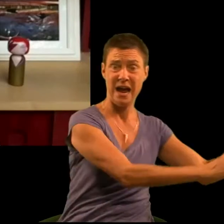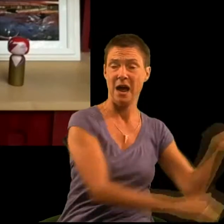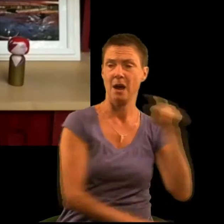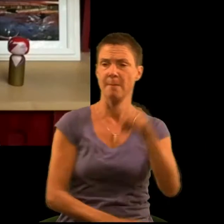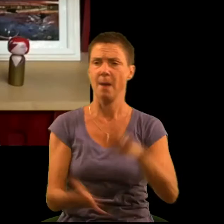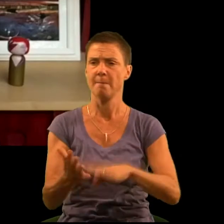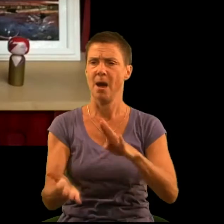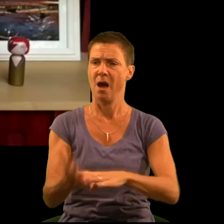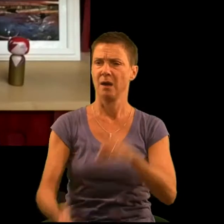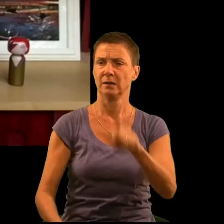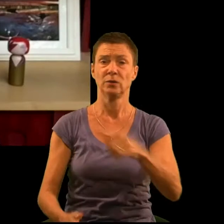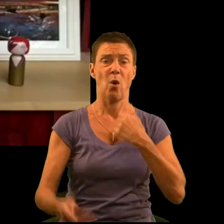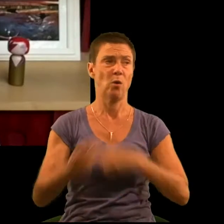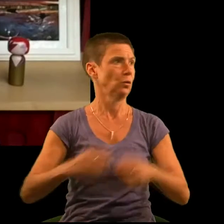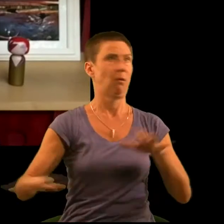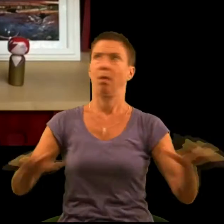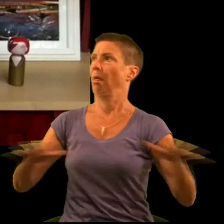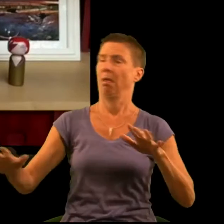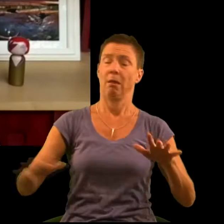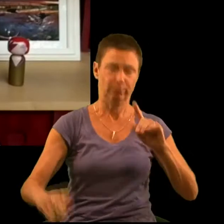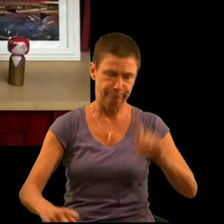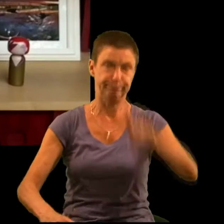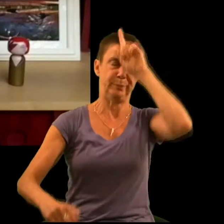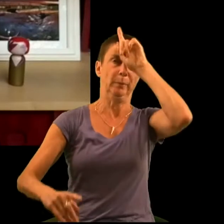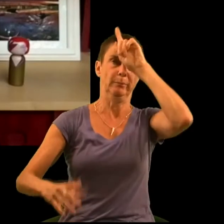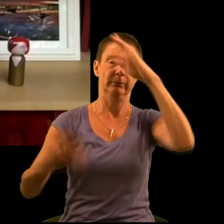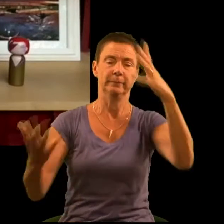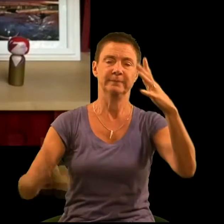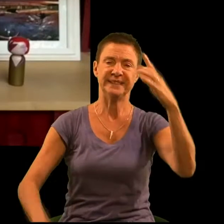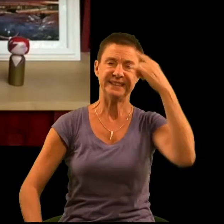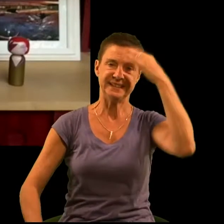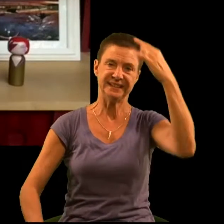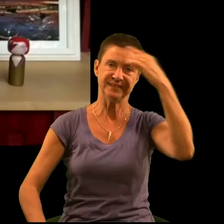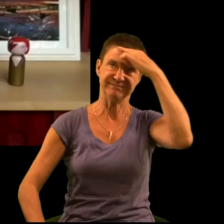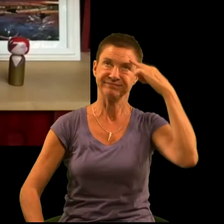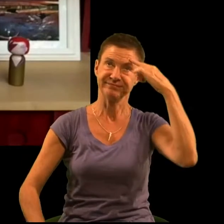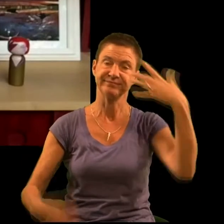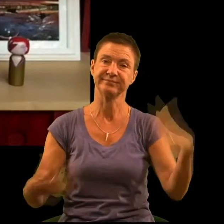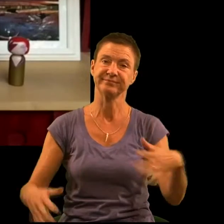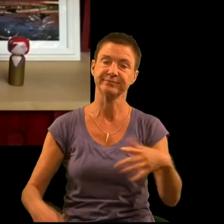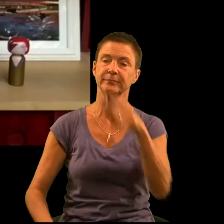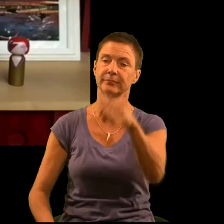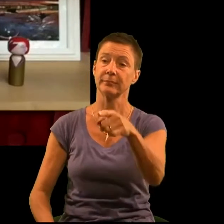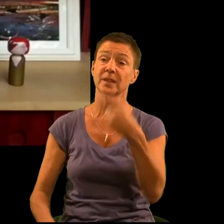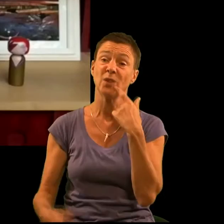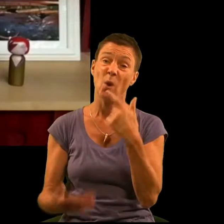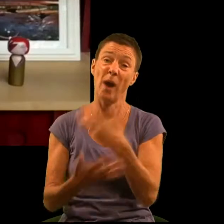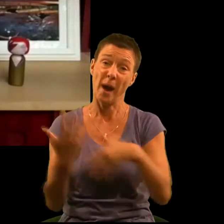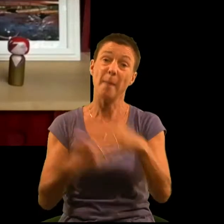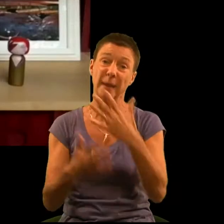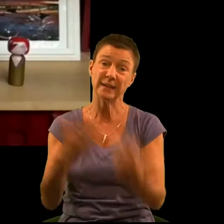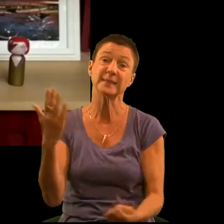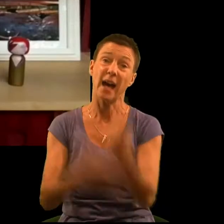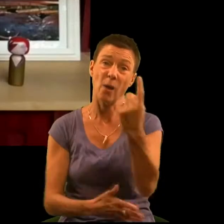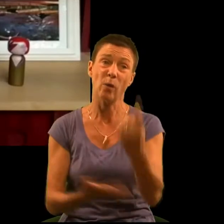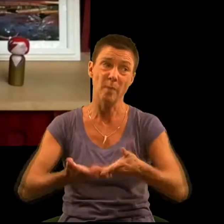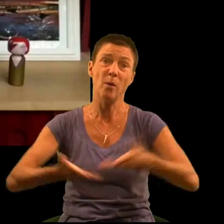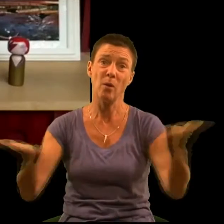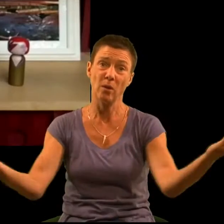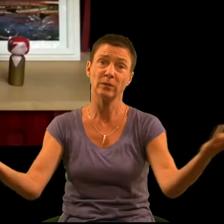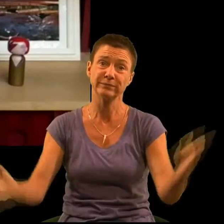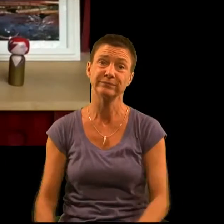who walked into a gate and had to have stitches in his forehead as a result. So, a mixed outcome, all in